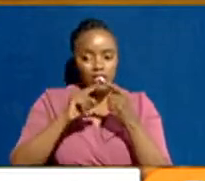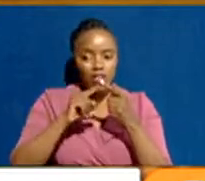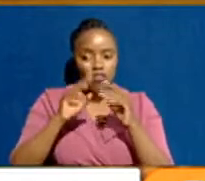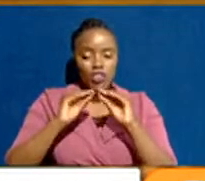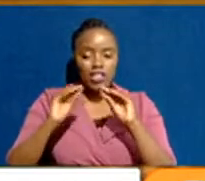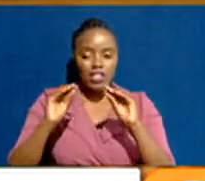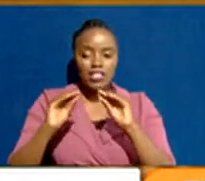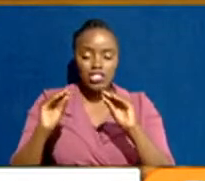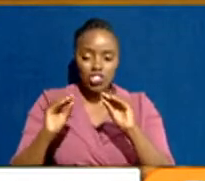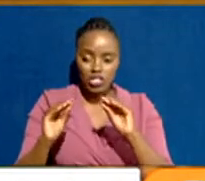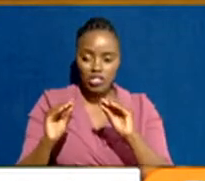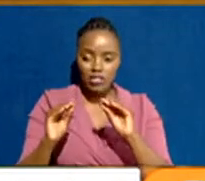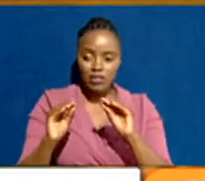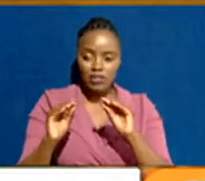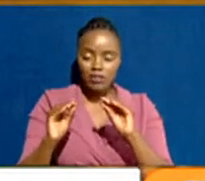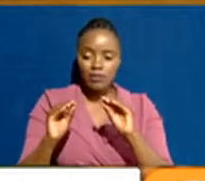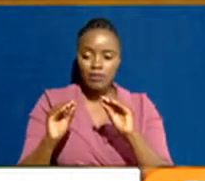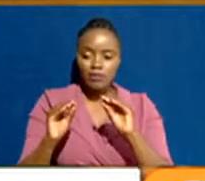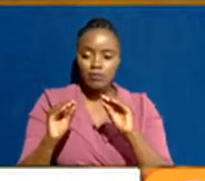teaching